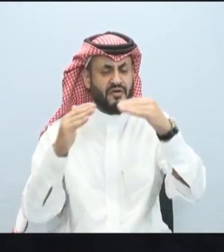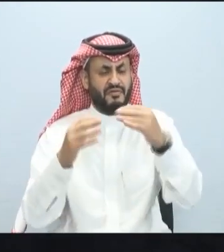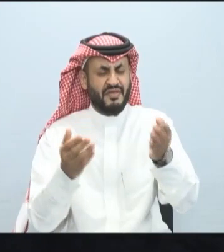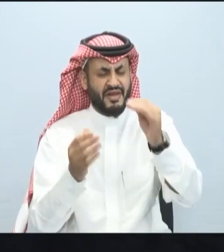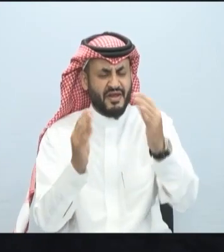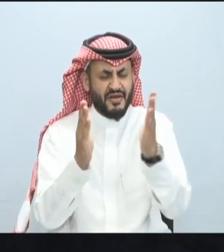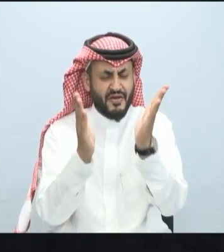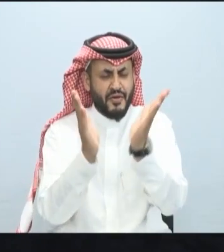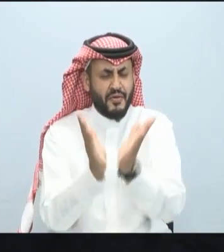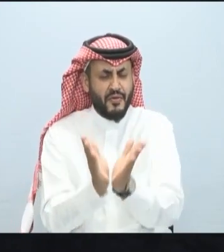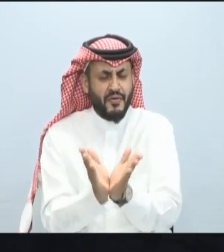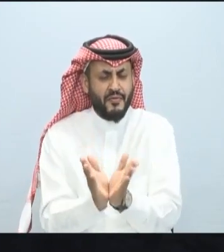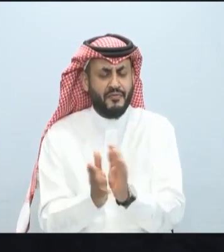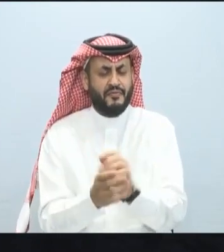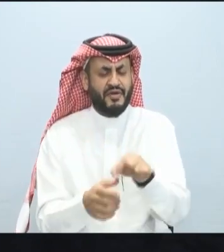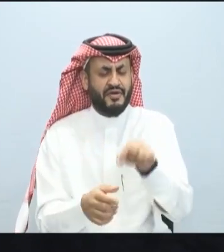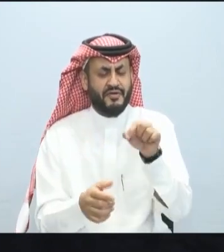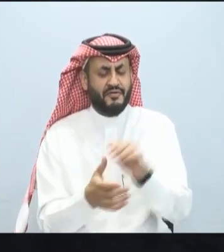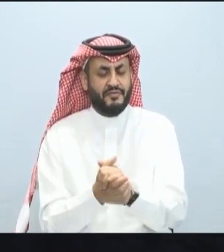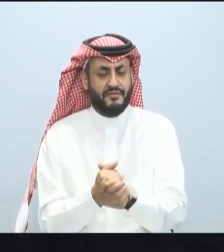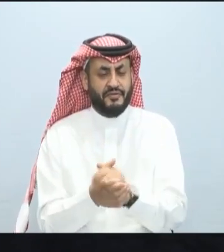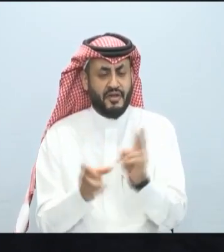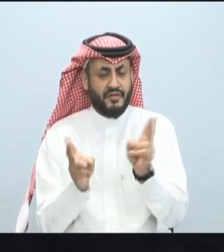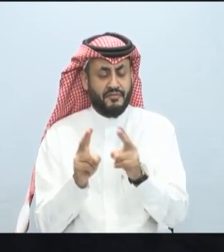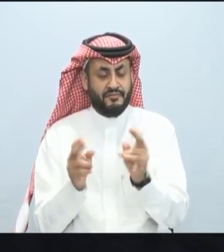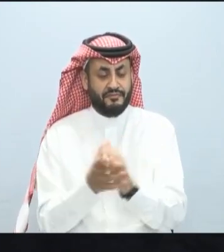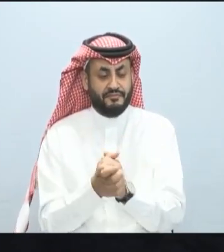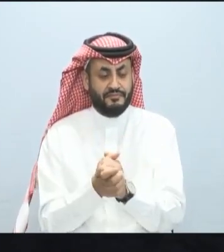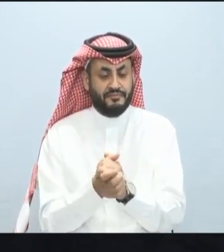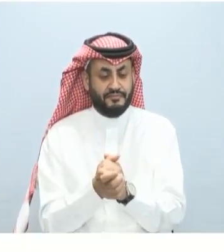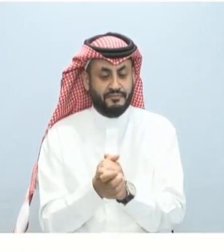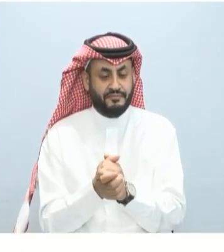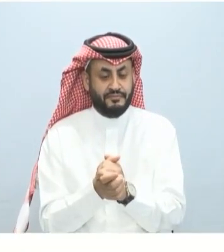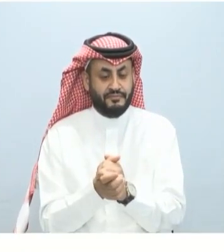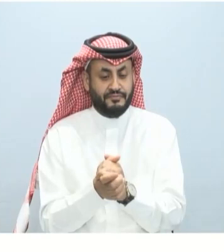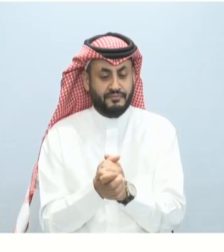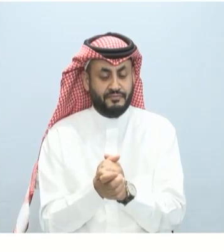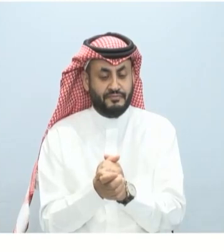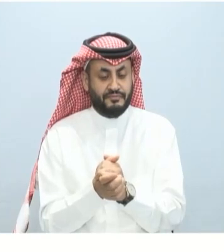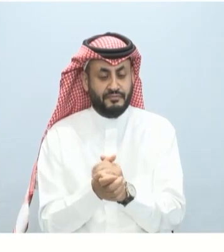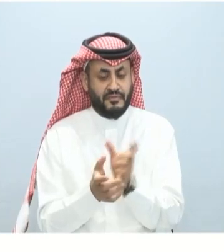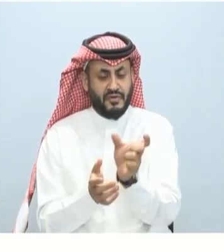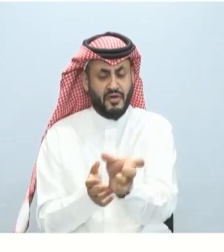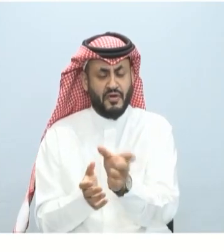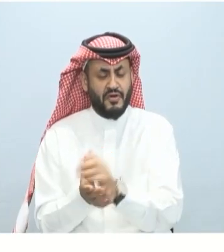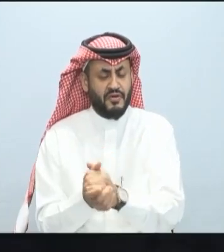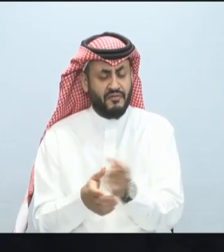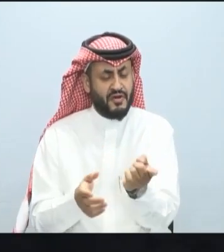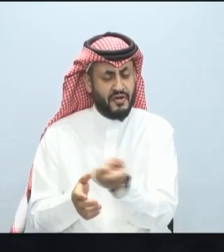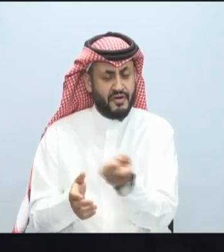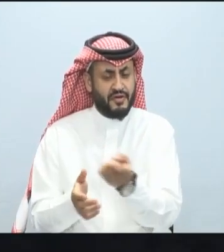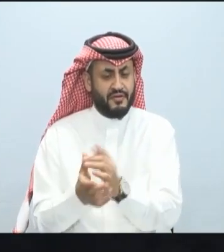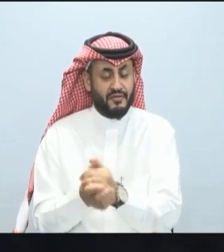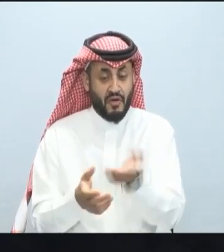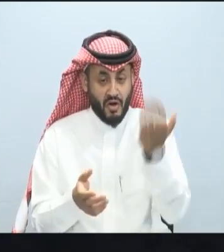specific type of movie or a genre, which is drama. And also you can see that I have the word captivate, which is one of the